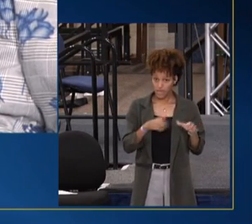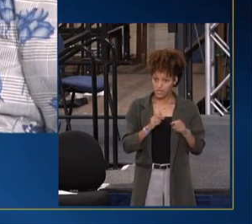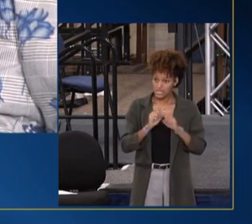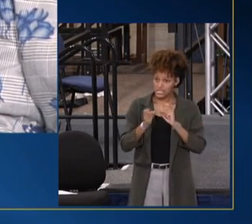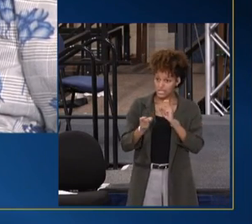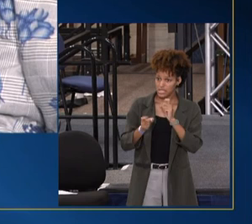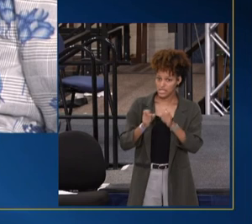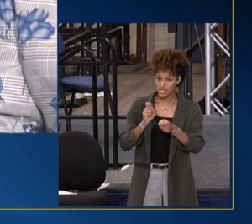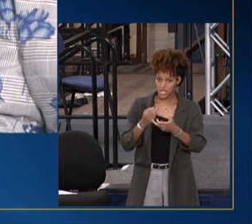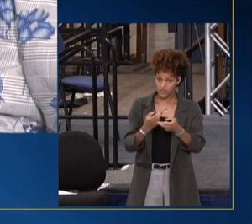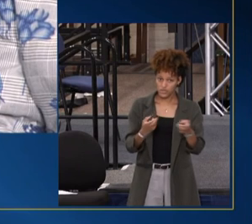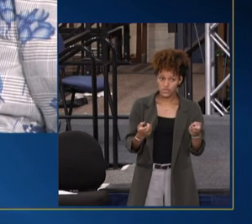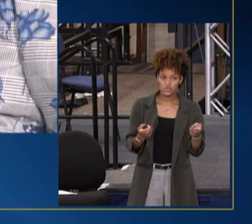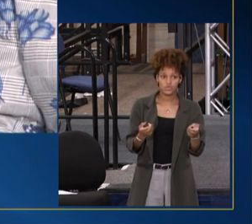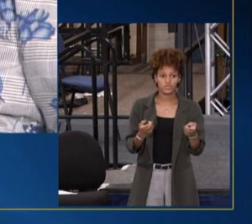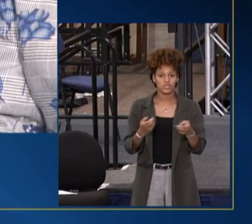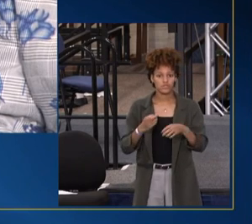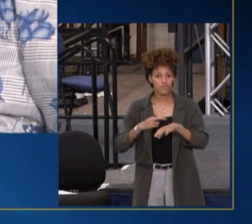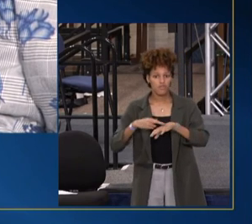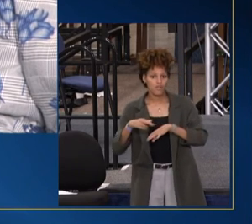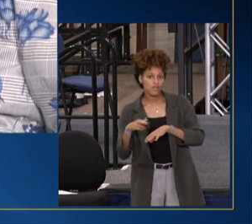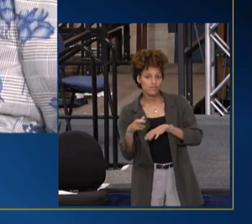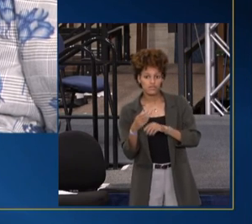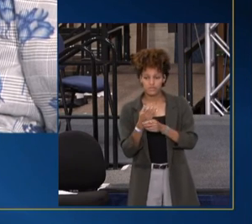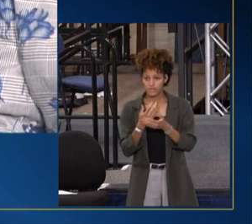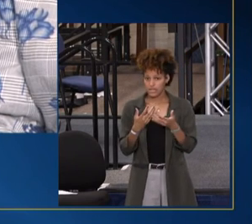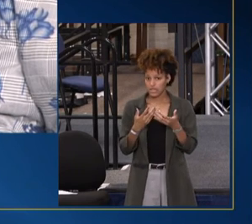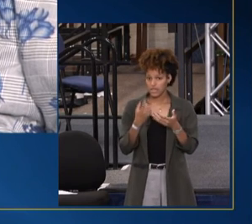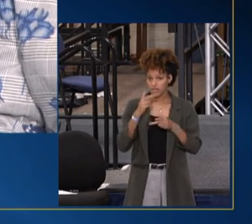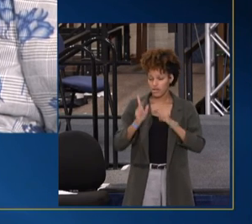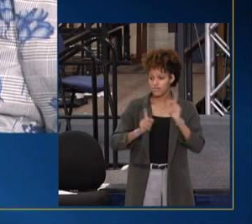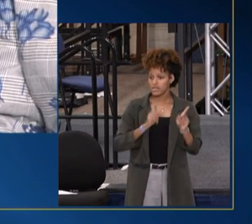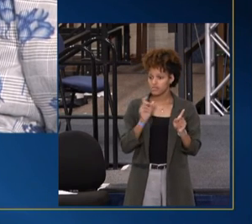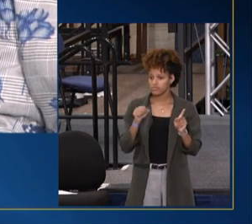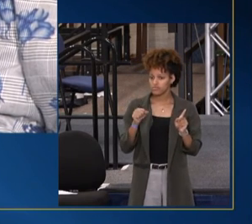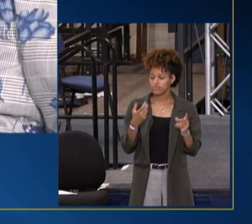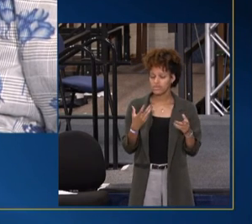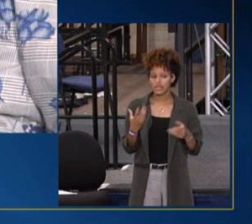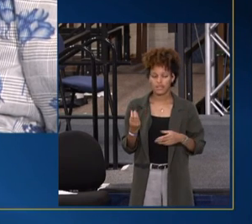out resources to people, and